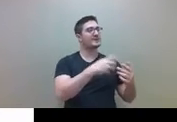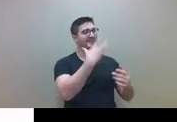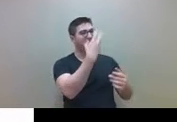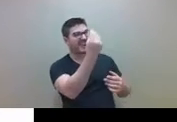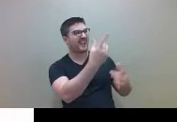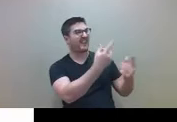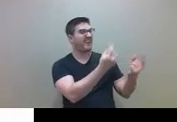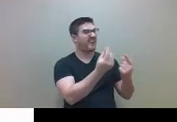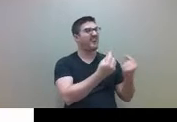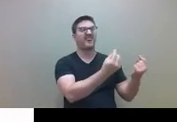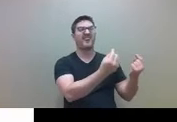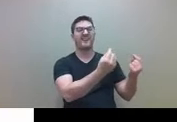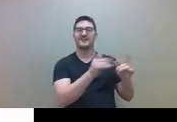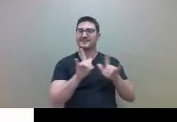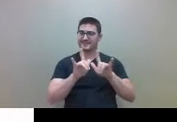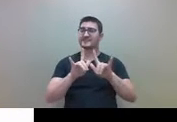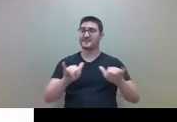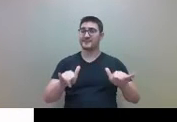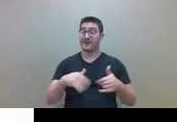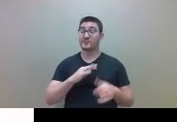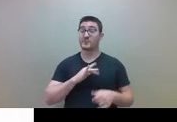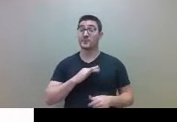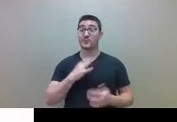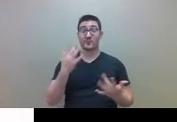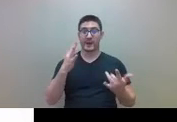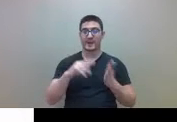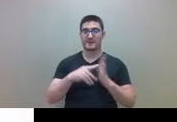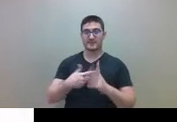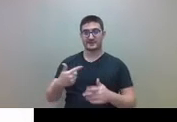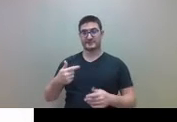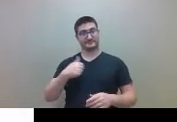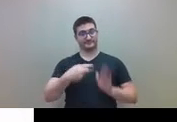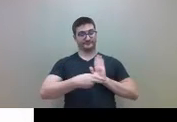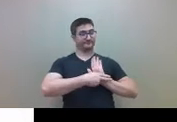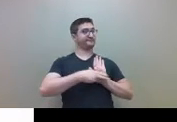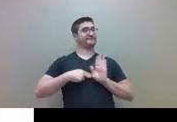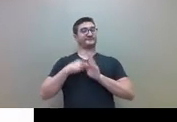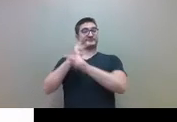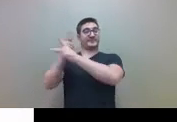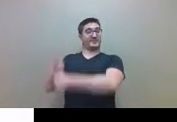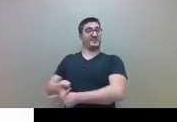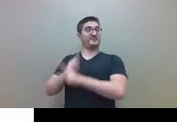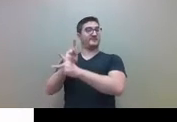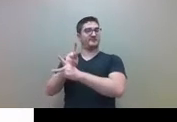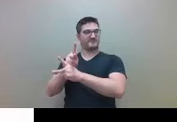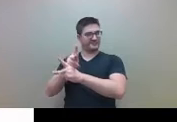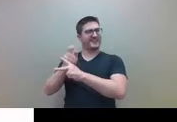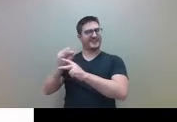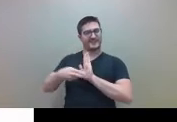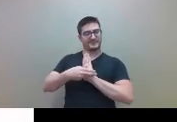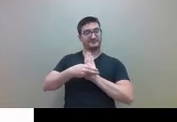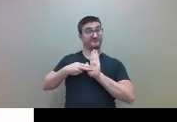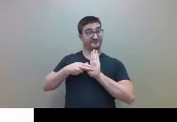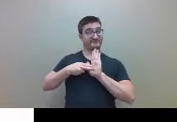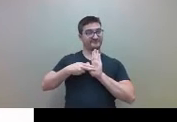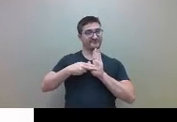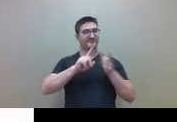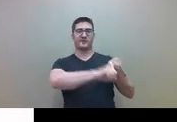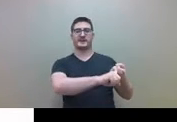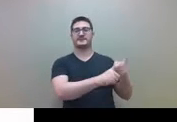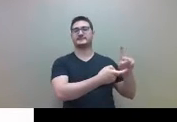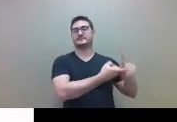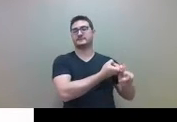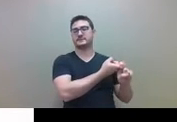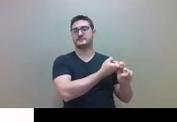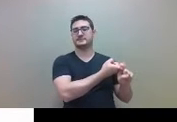my caregiving role. And that's really important. And in that sense, you maintain those friendships and